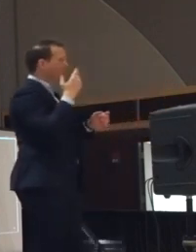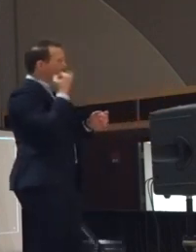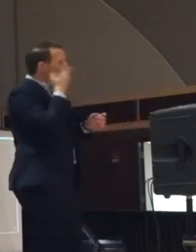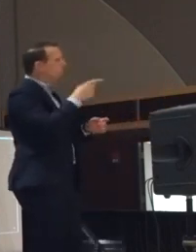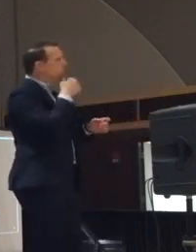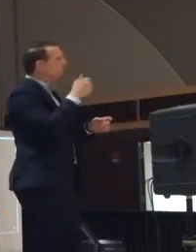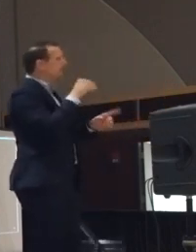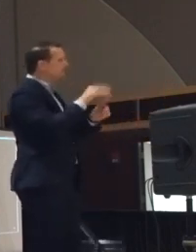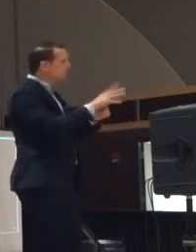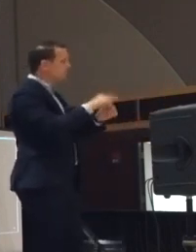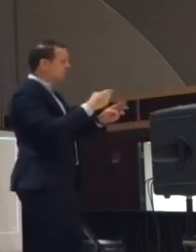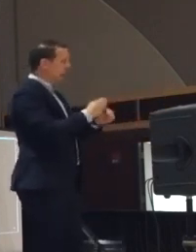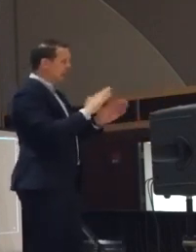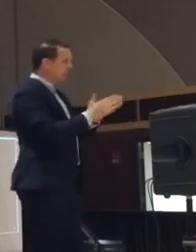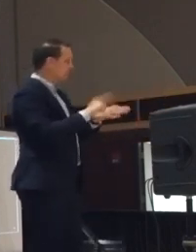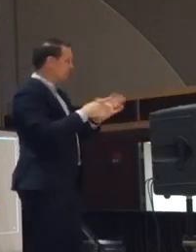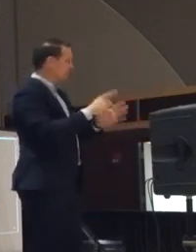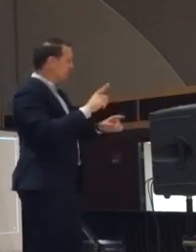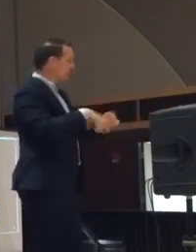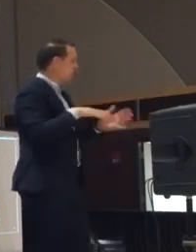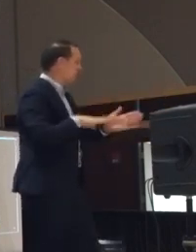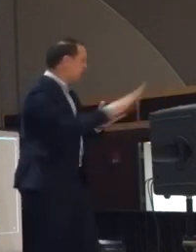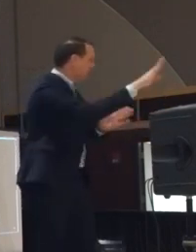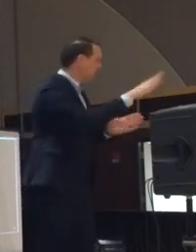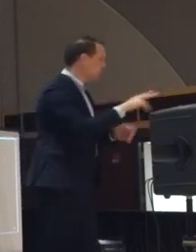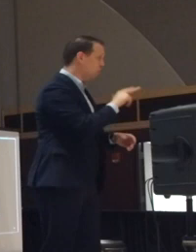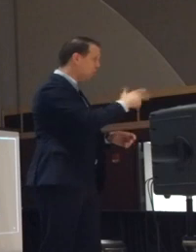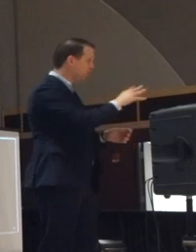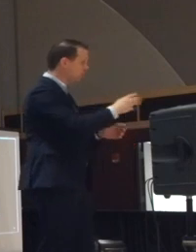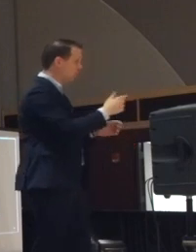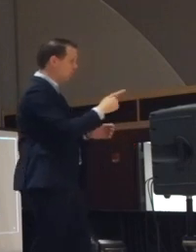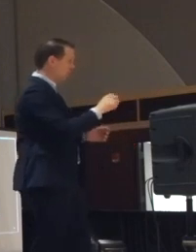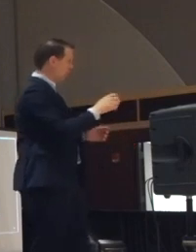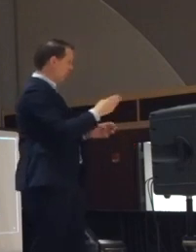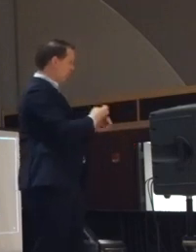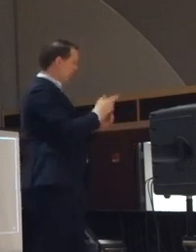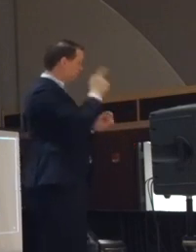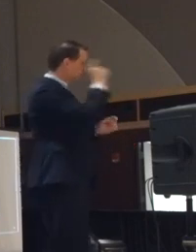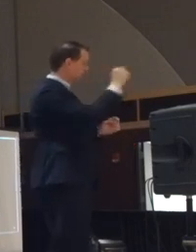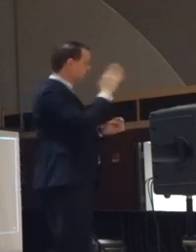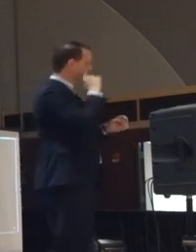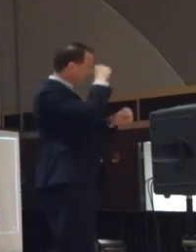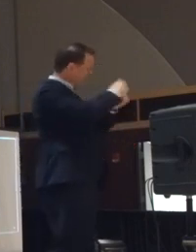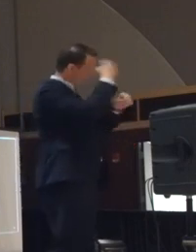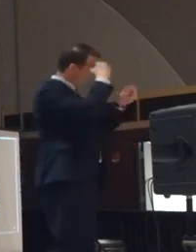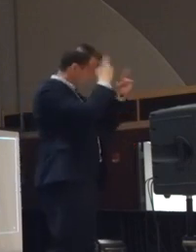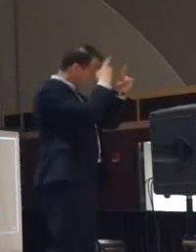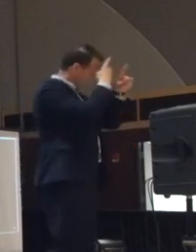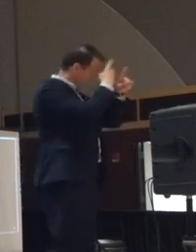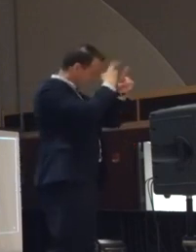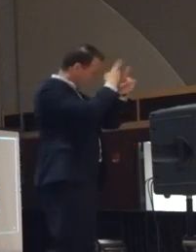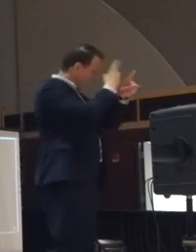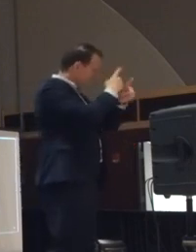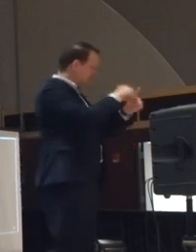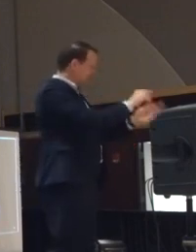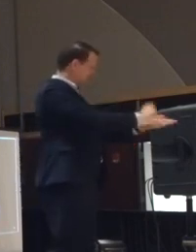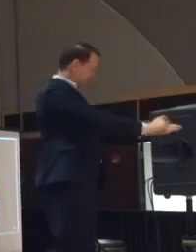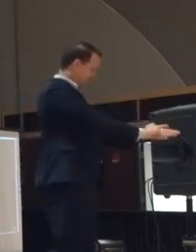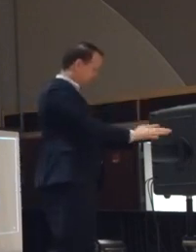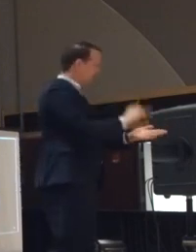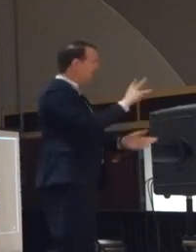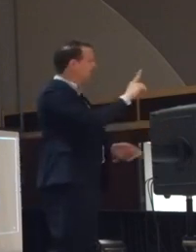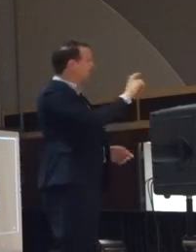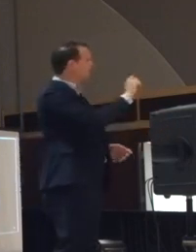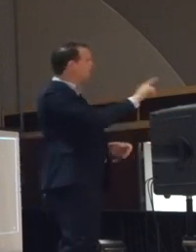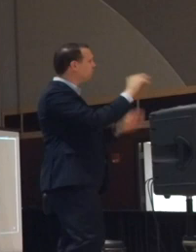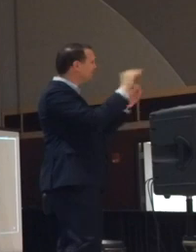books. Third or fourth grade little math geniuses, they're gonna do the work in their head. Let them. This is where the verbal thinking